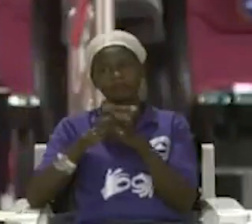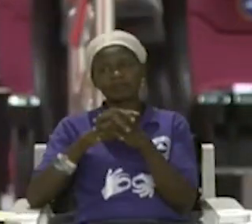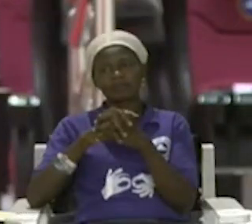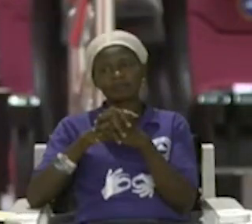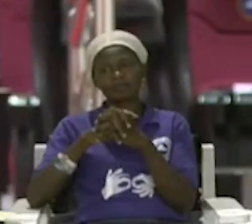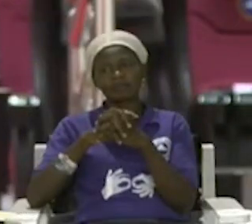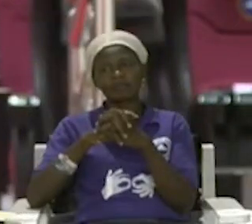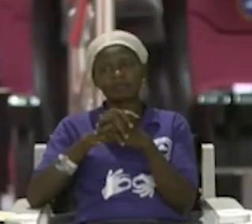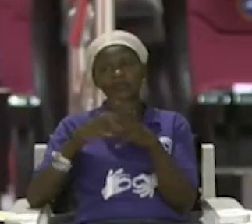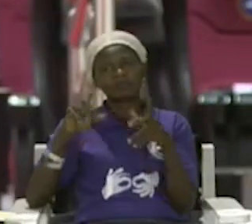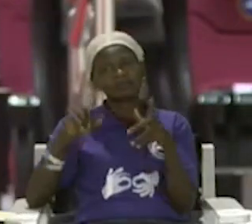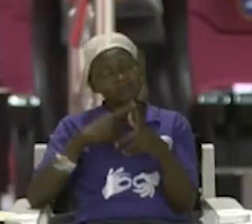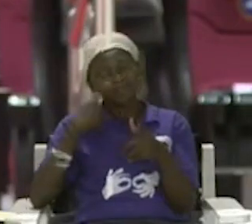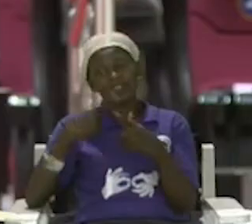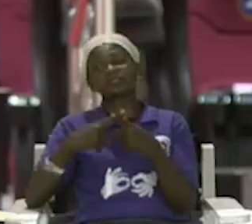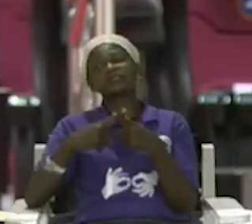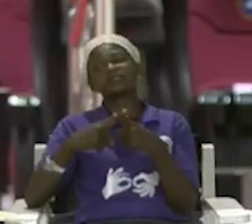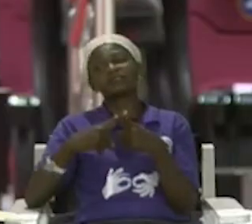And then